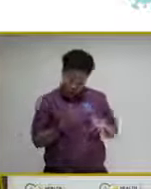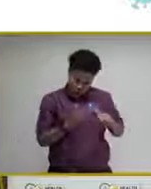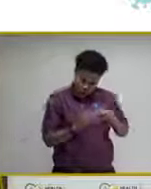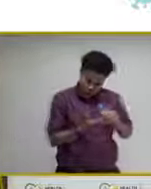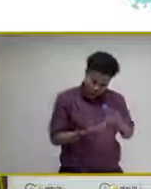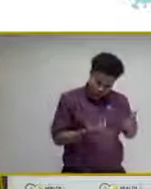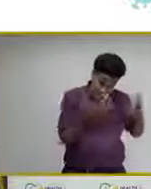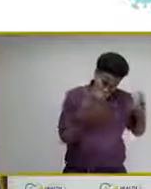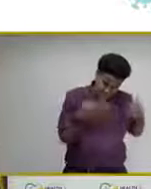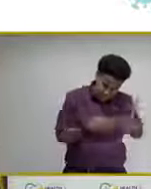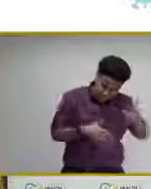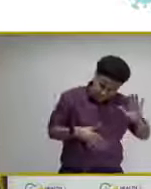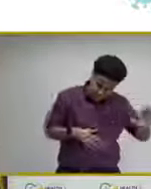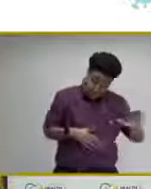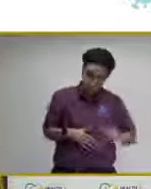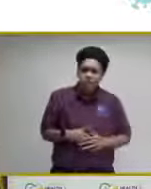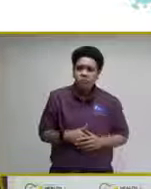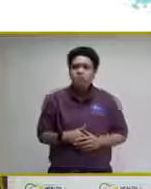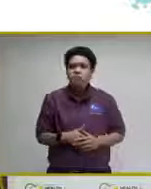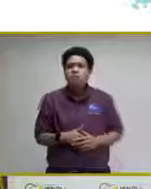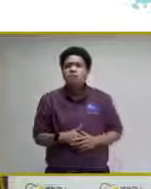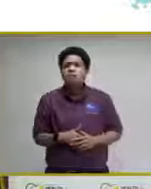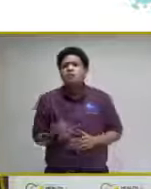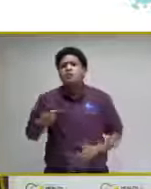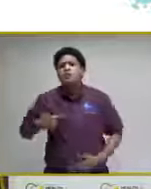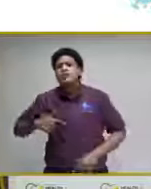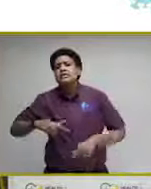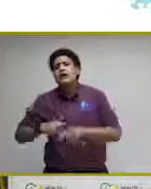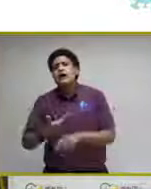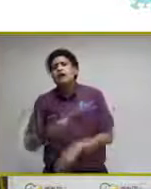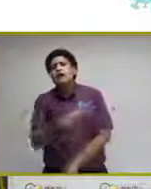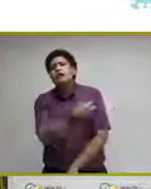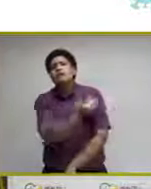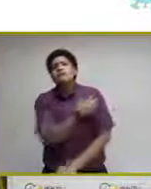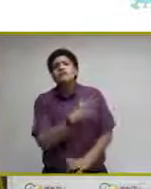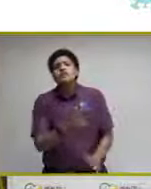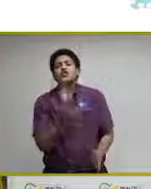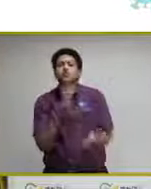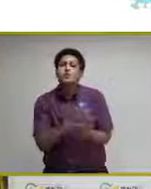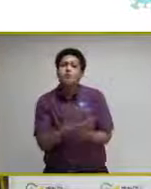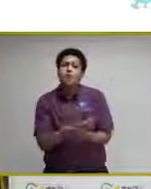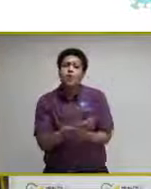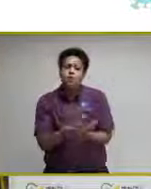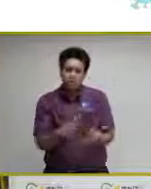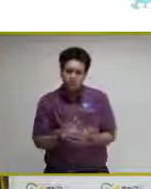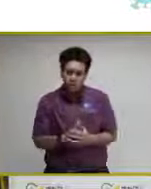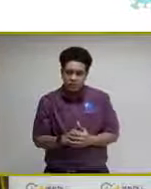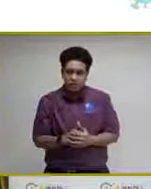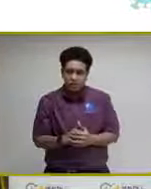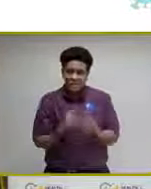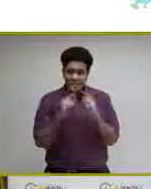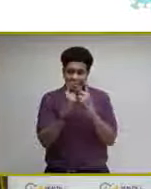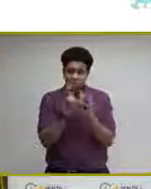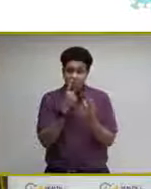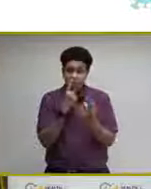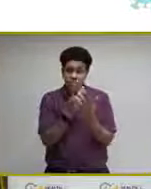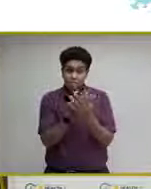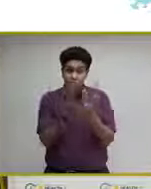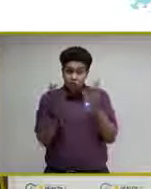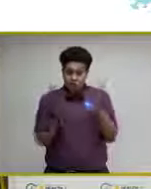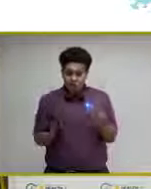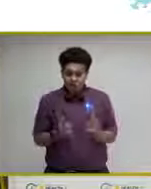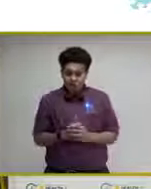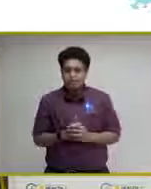Fire Brigade. We begin the vaccination of schools, Department of Correctional